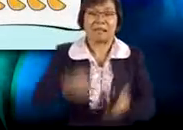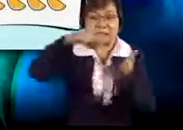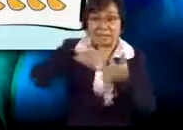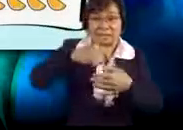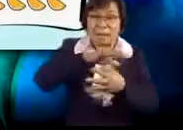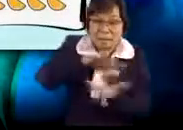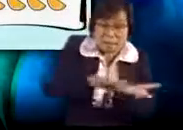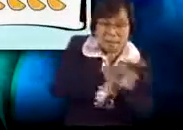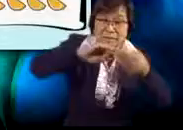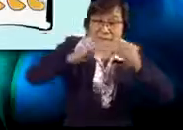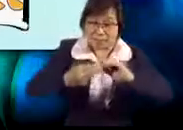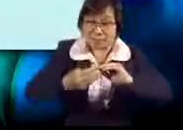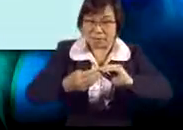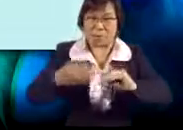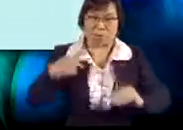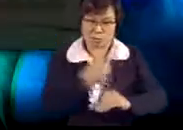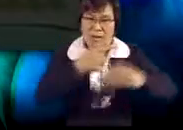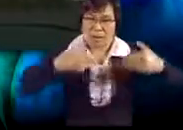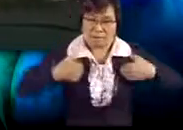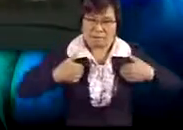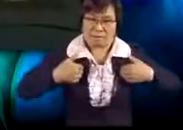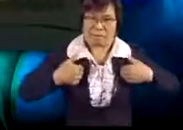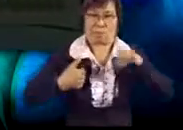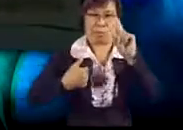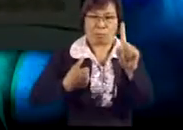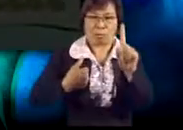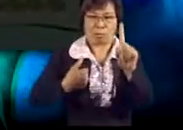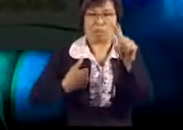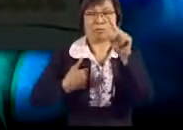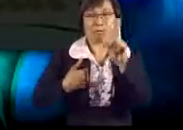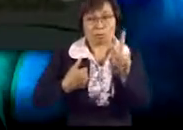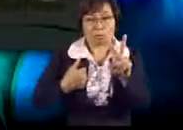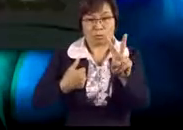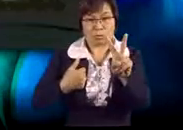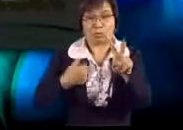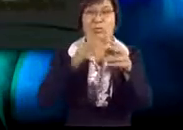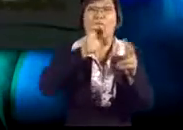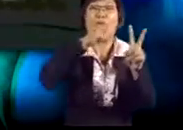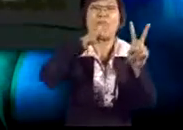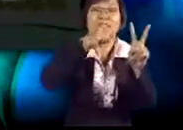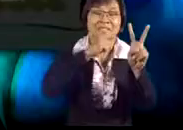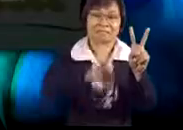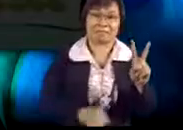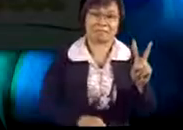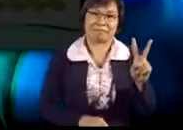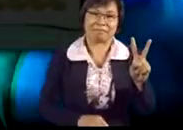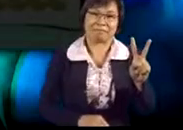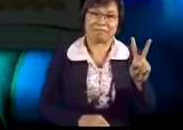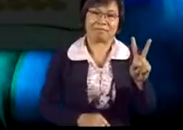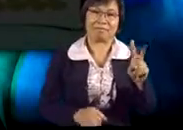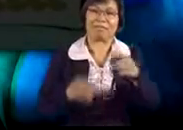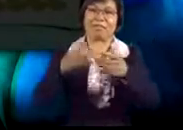In this mixed number, we have 1, 2 oranges.